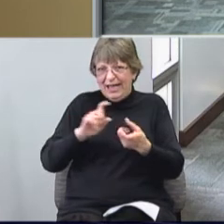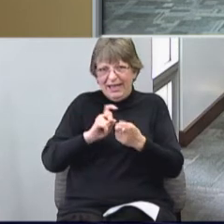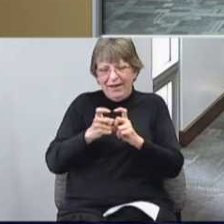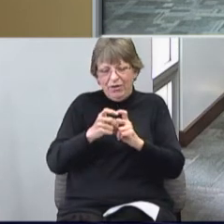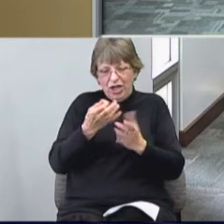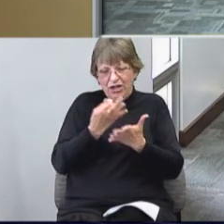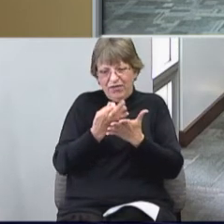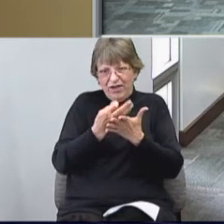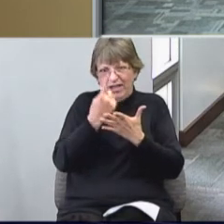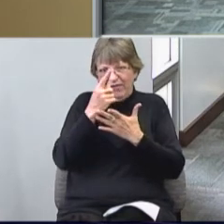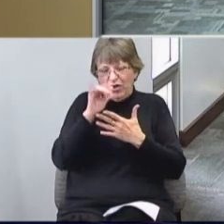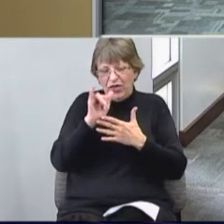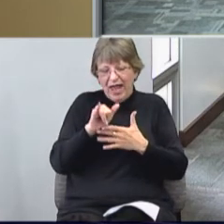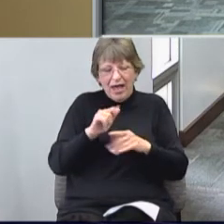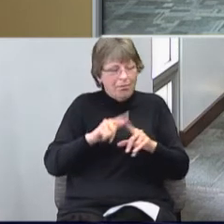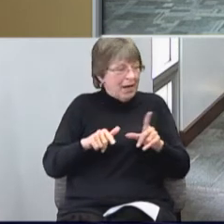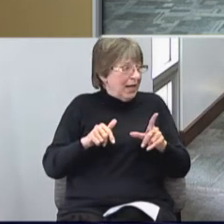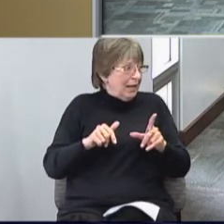for that, but they haven't